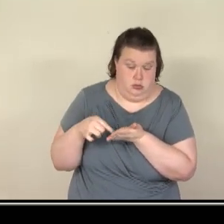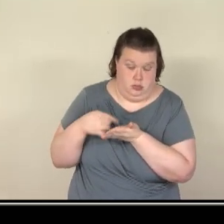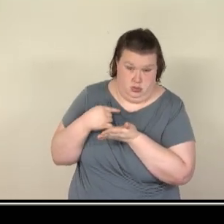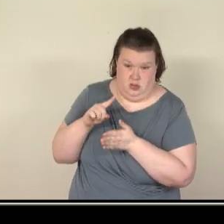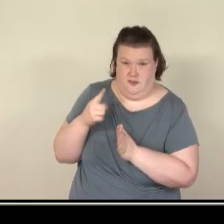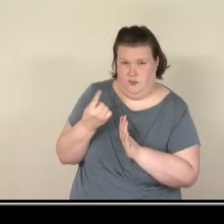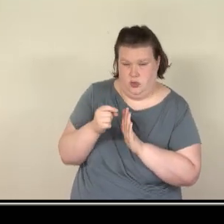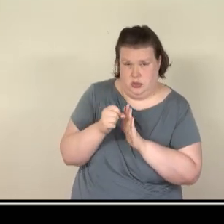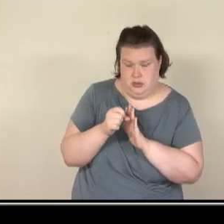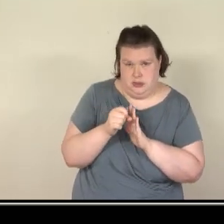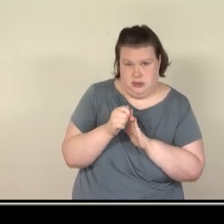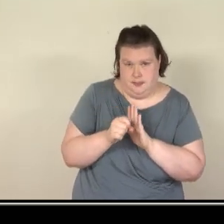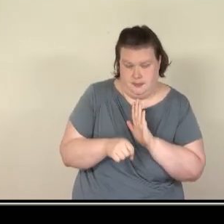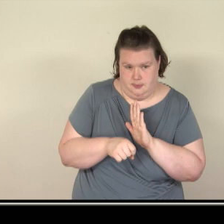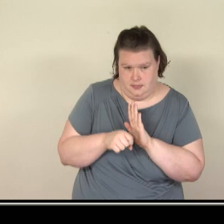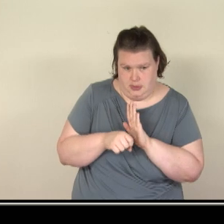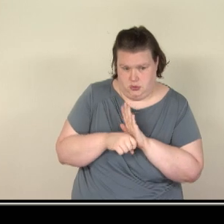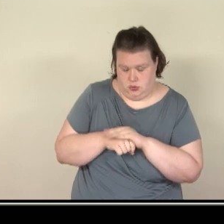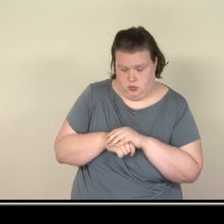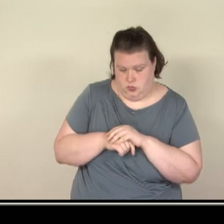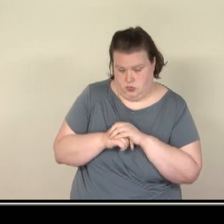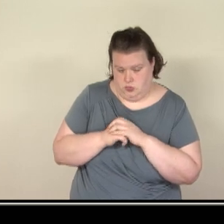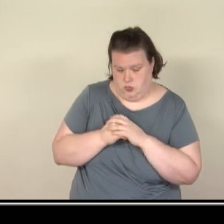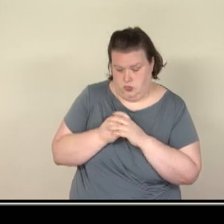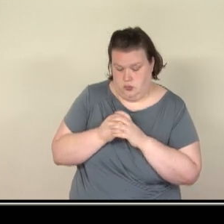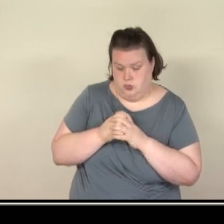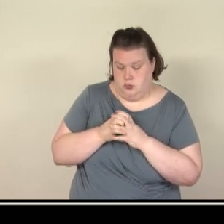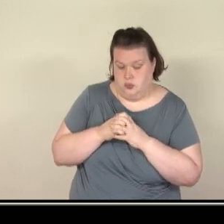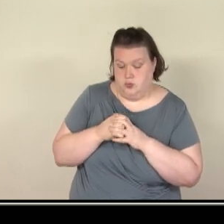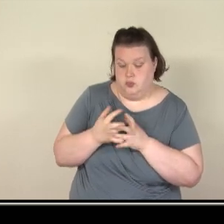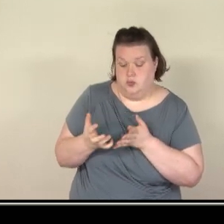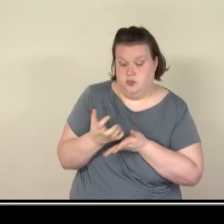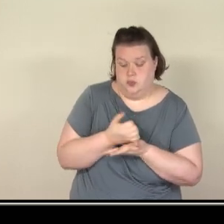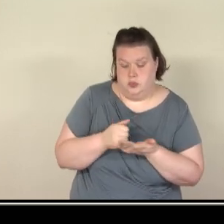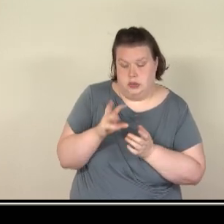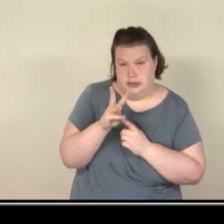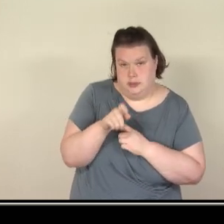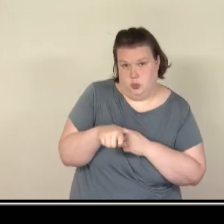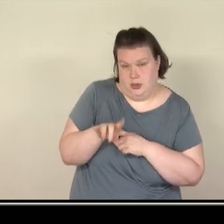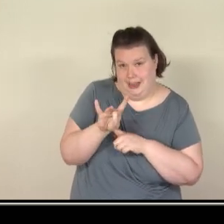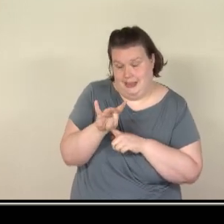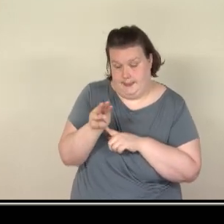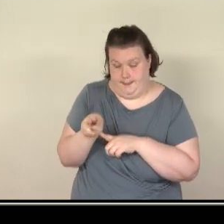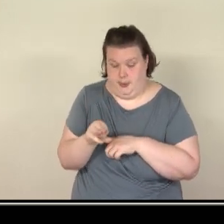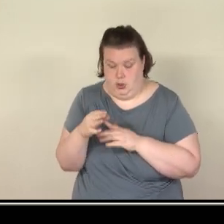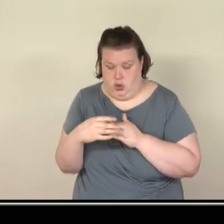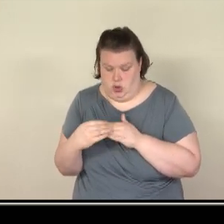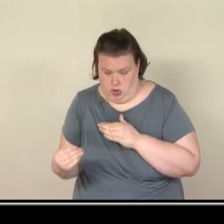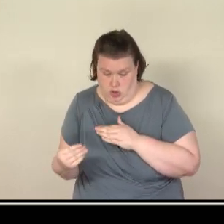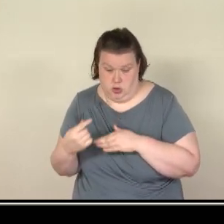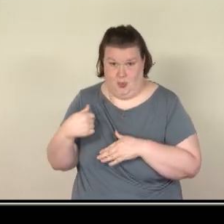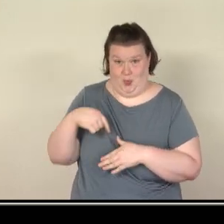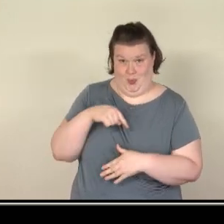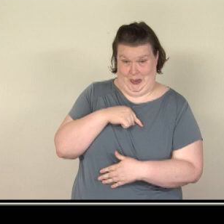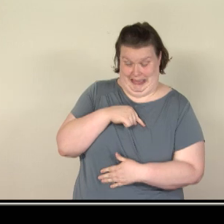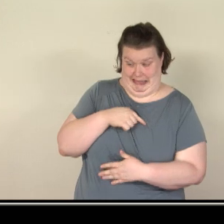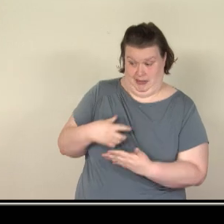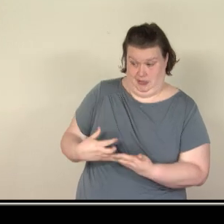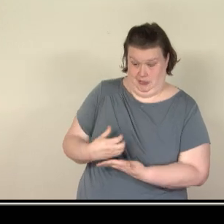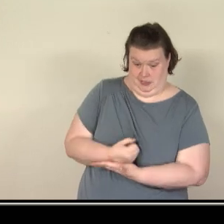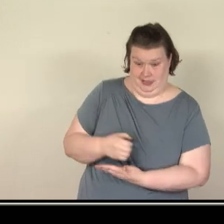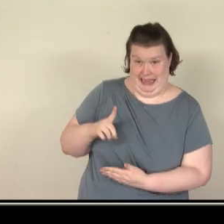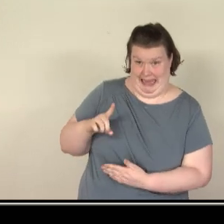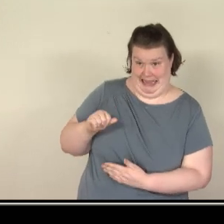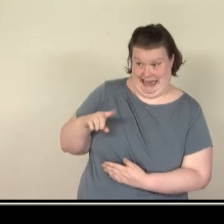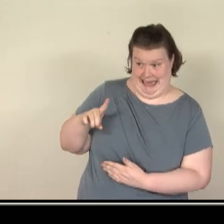semester. And so we generated through that hold harmless 6.8 million. We would have generated on our